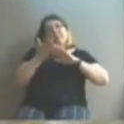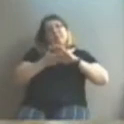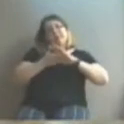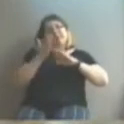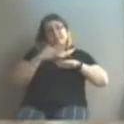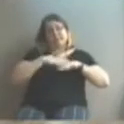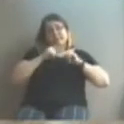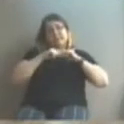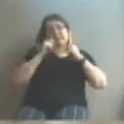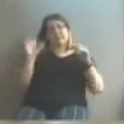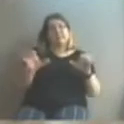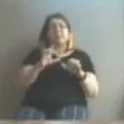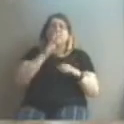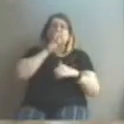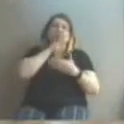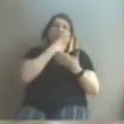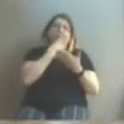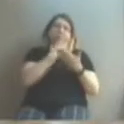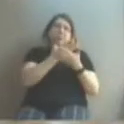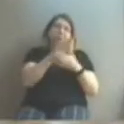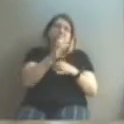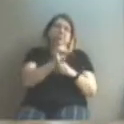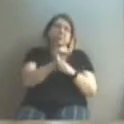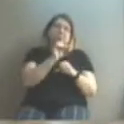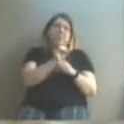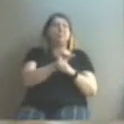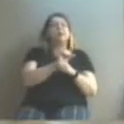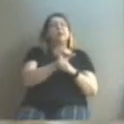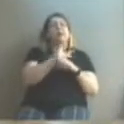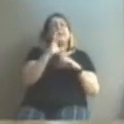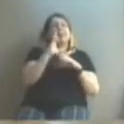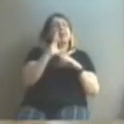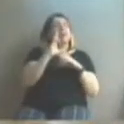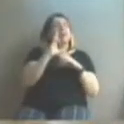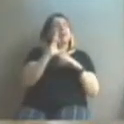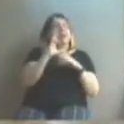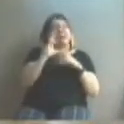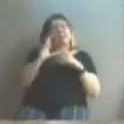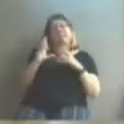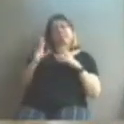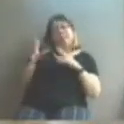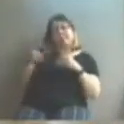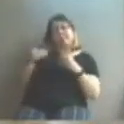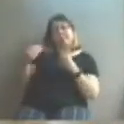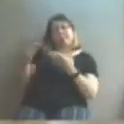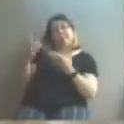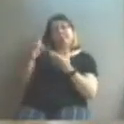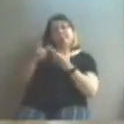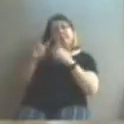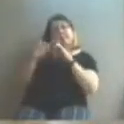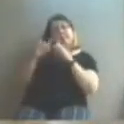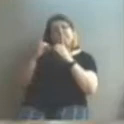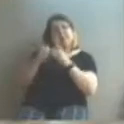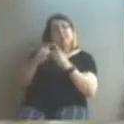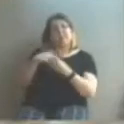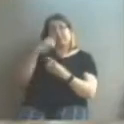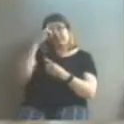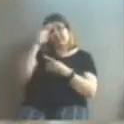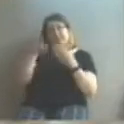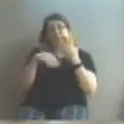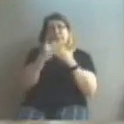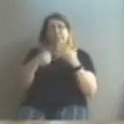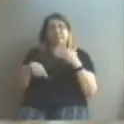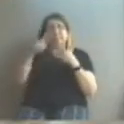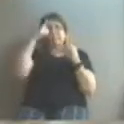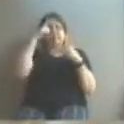and my team has done a really good job of taking that out to the departments they oversee. I think all of you would agree,